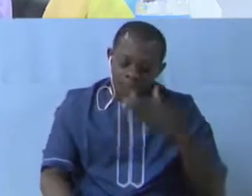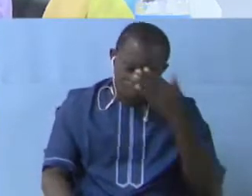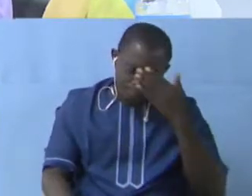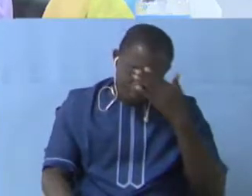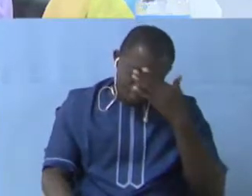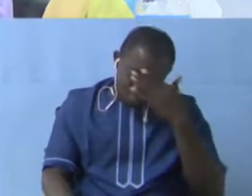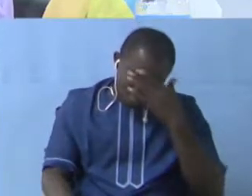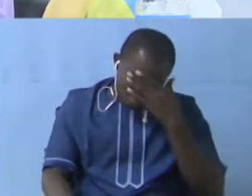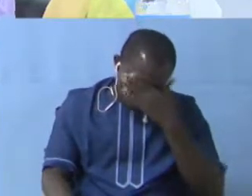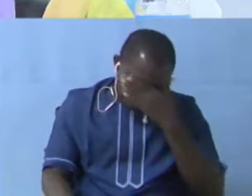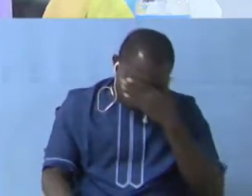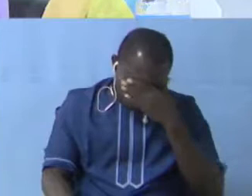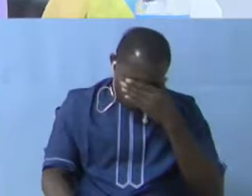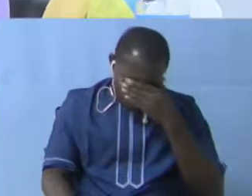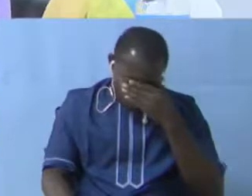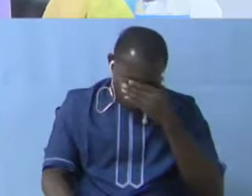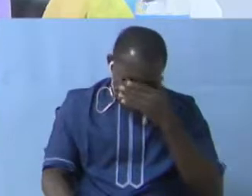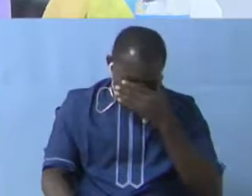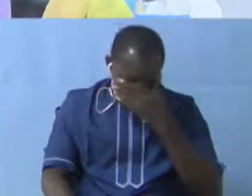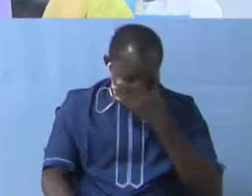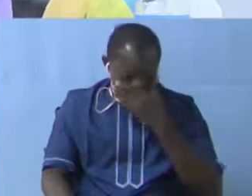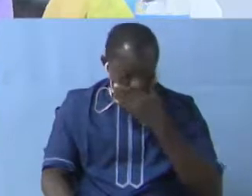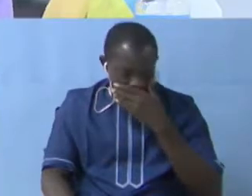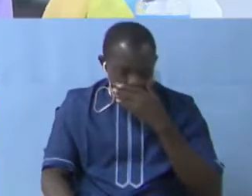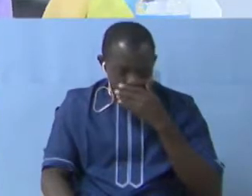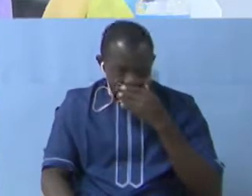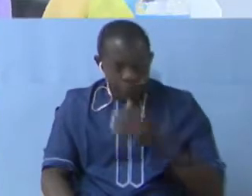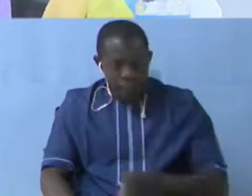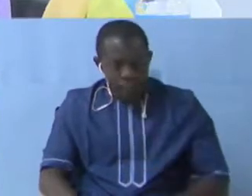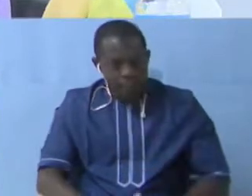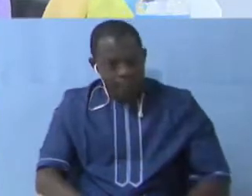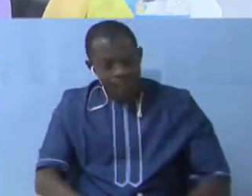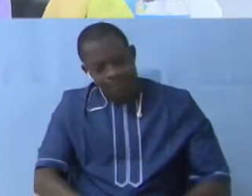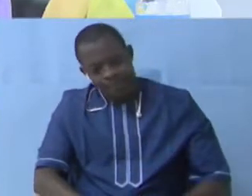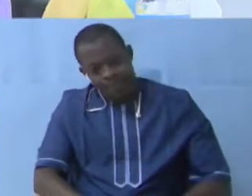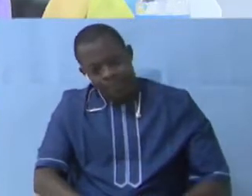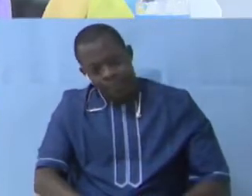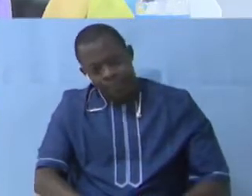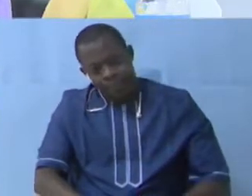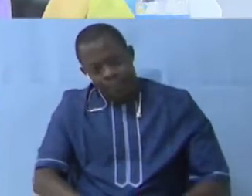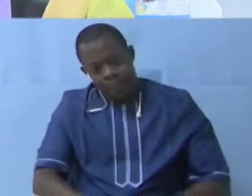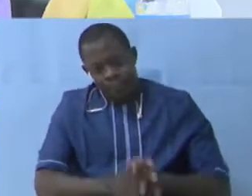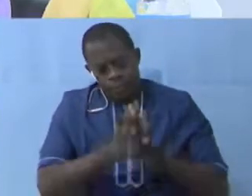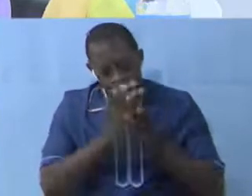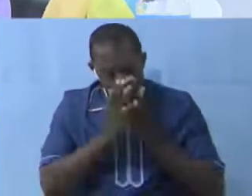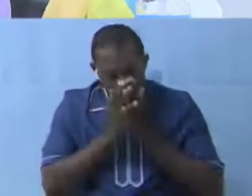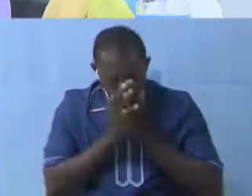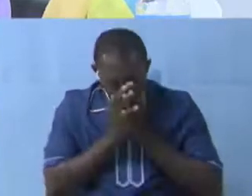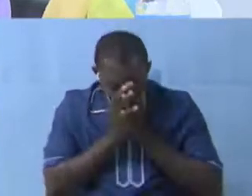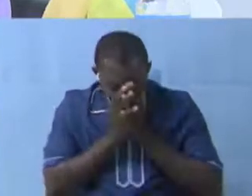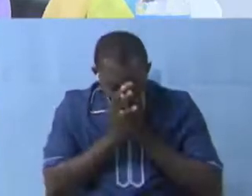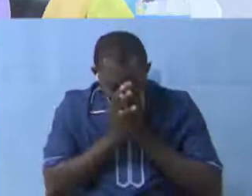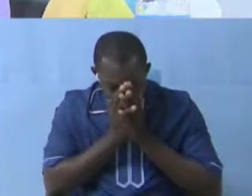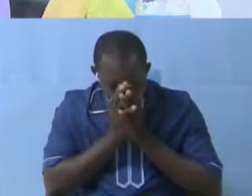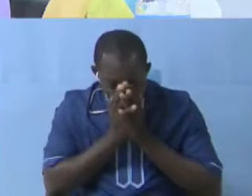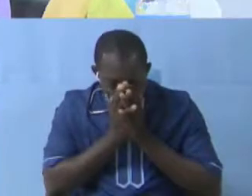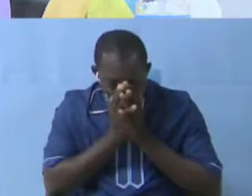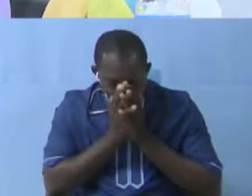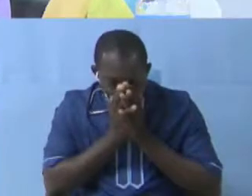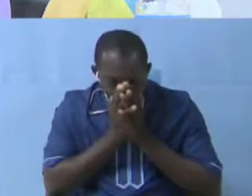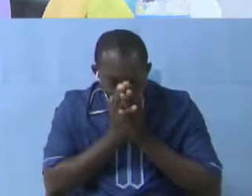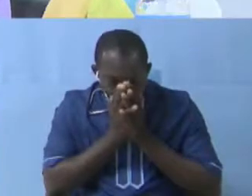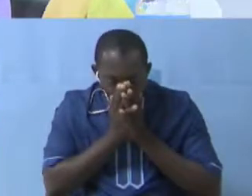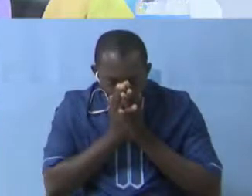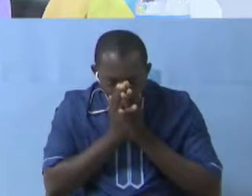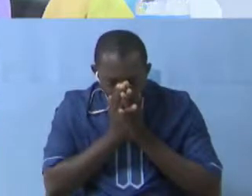Sénégal ci daw gi ñu doon daw mu jégi daal seeni mbir Red Cross bu Sénégal ak ñeneen dal di ci dugal seen loxo.